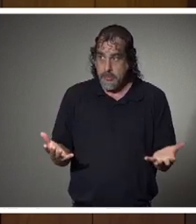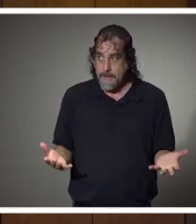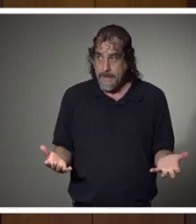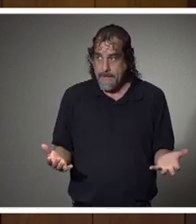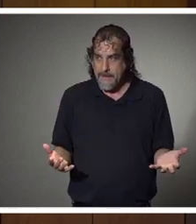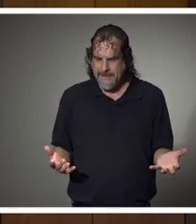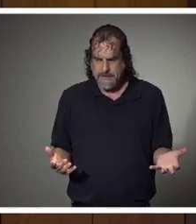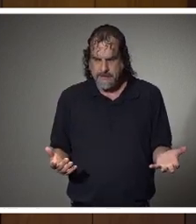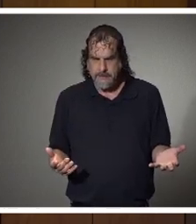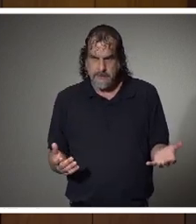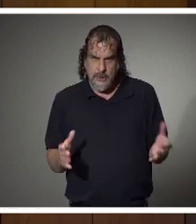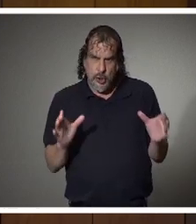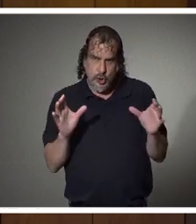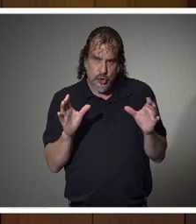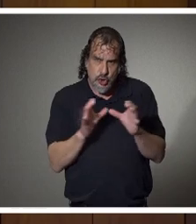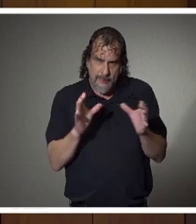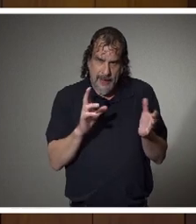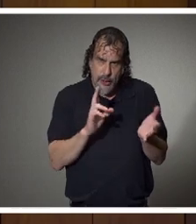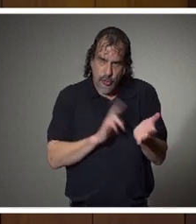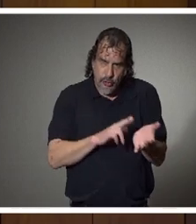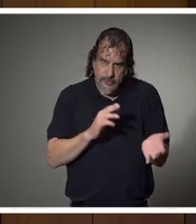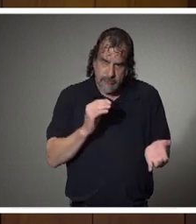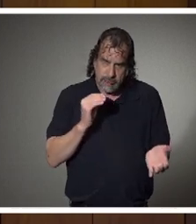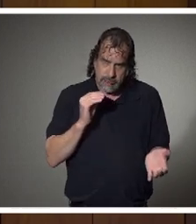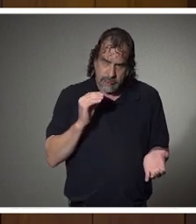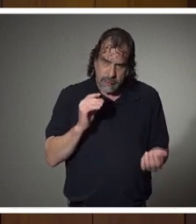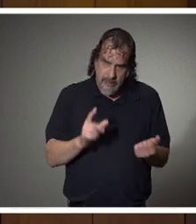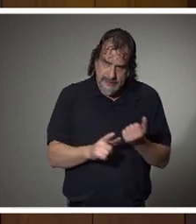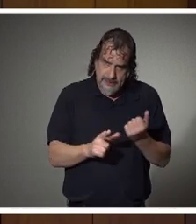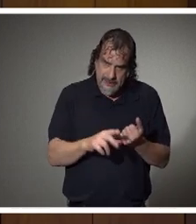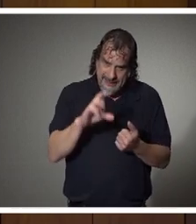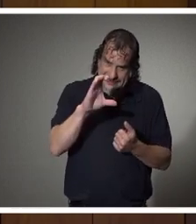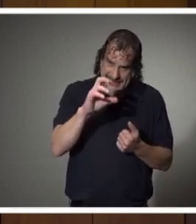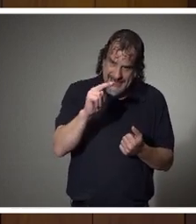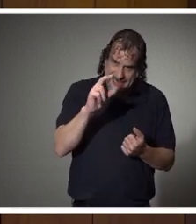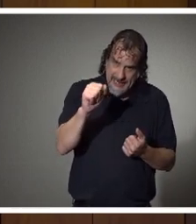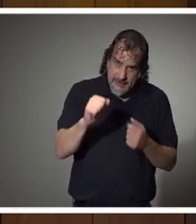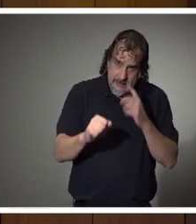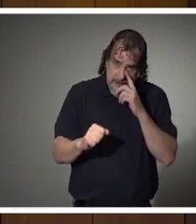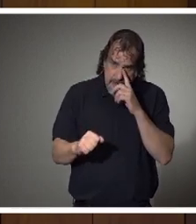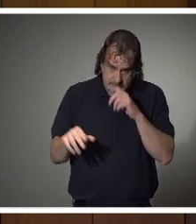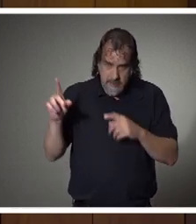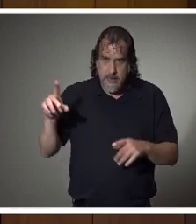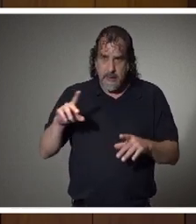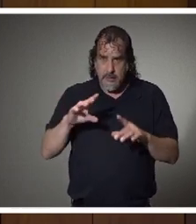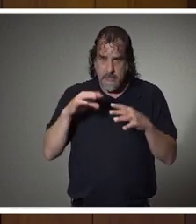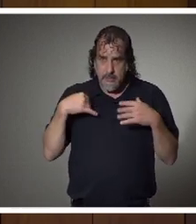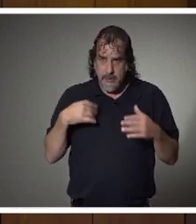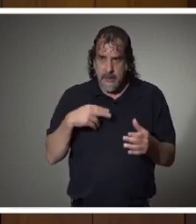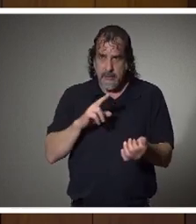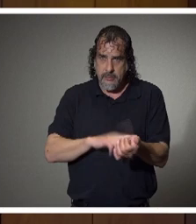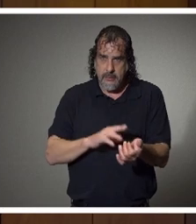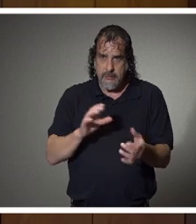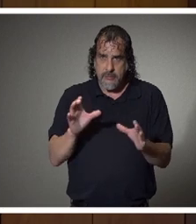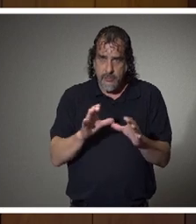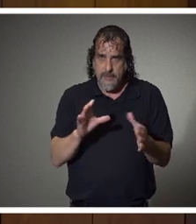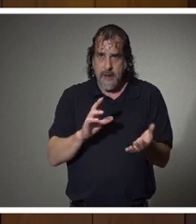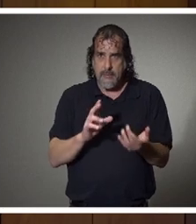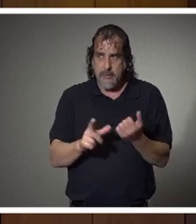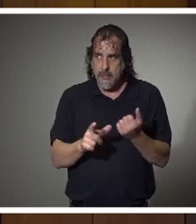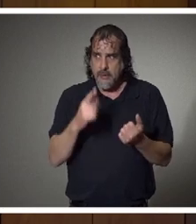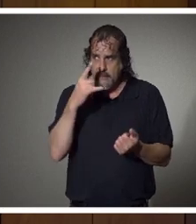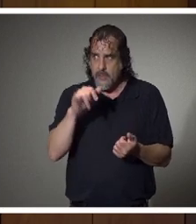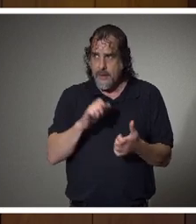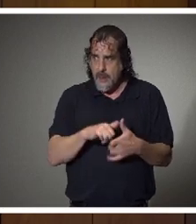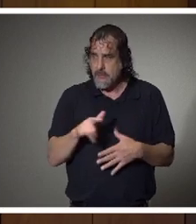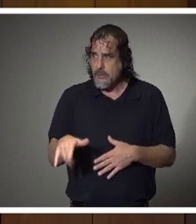see that it was certified nursing assistants, CNAs? Yeah, it's a MSDH needs certified nursing assistants for the battle against COVID-19. Oh,